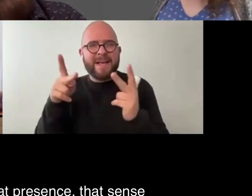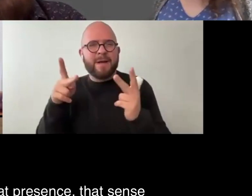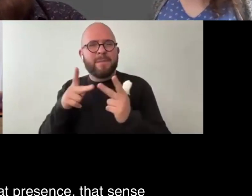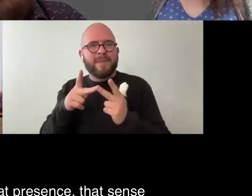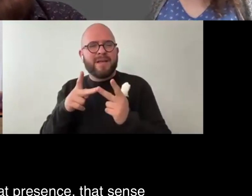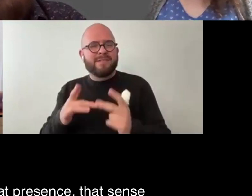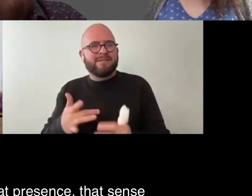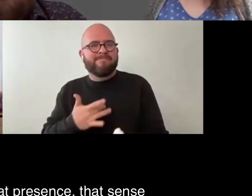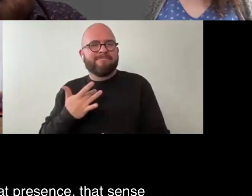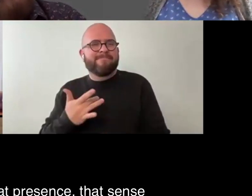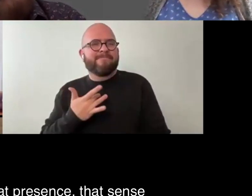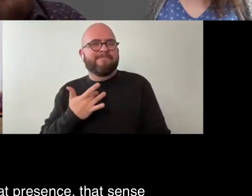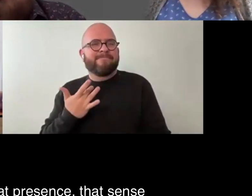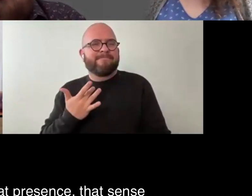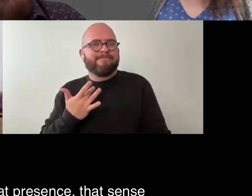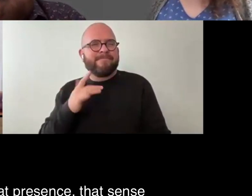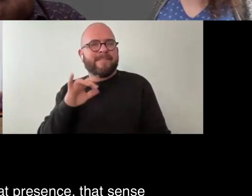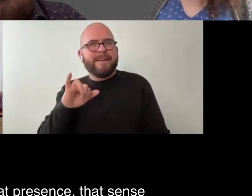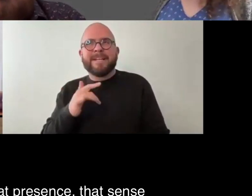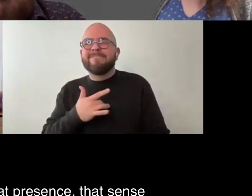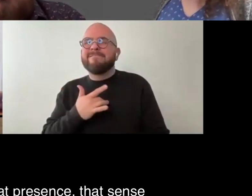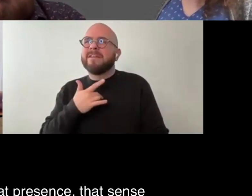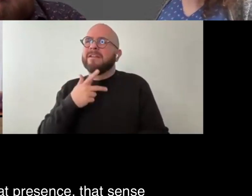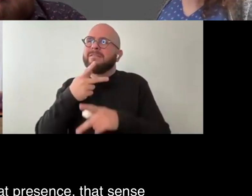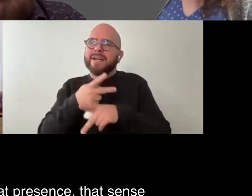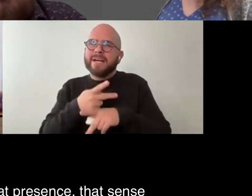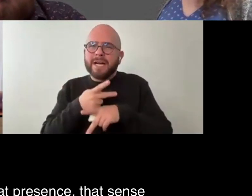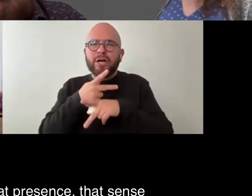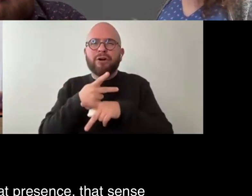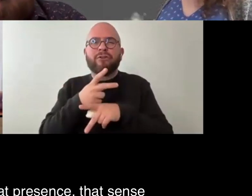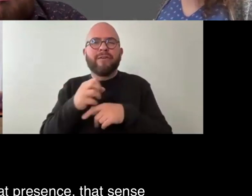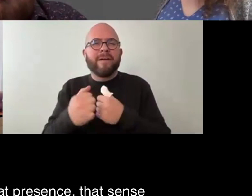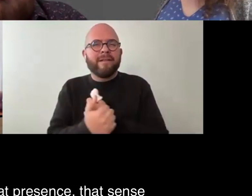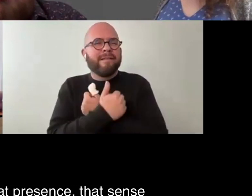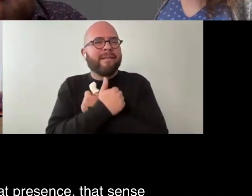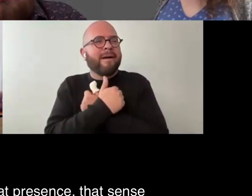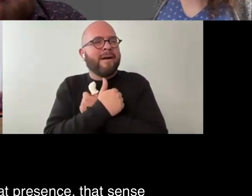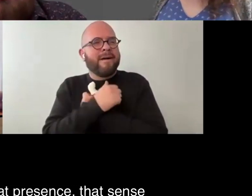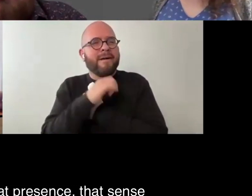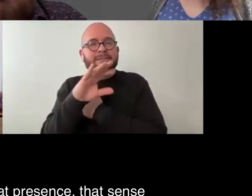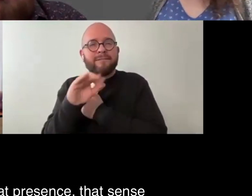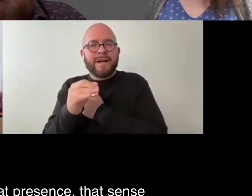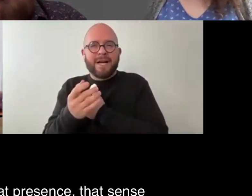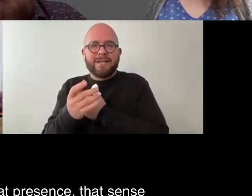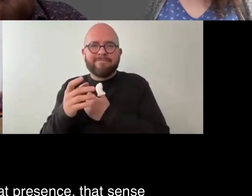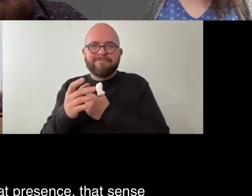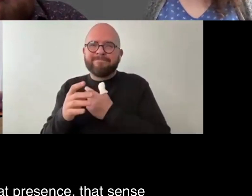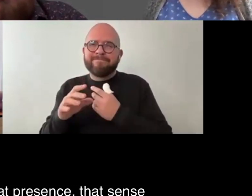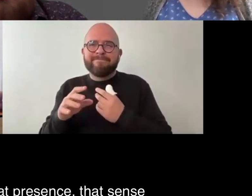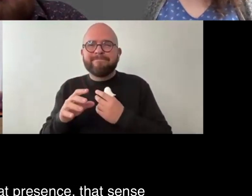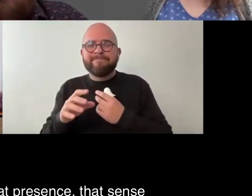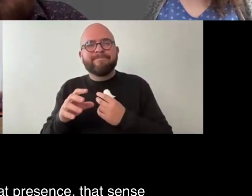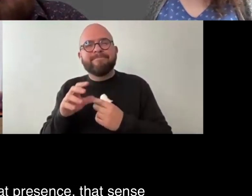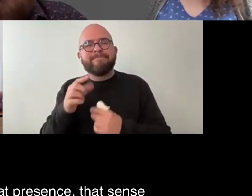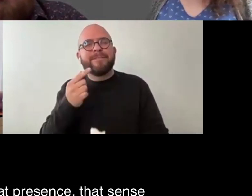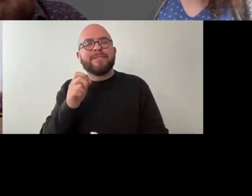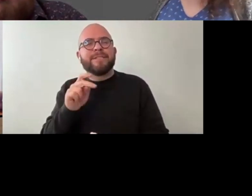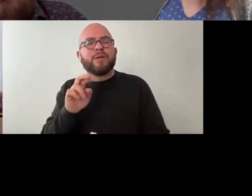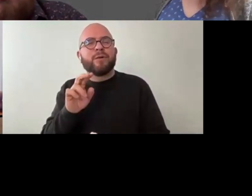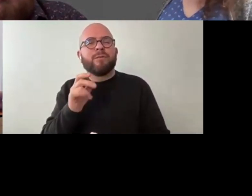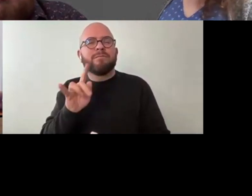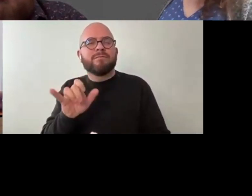presence, that sense of care and love and generosity and sacredness.